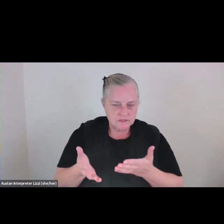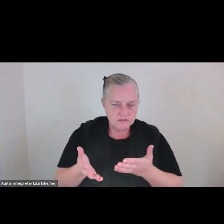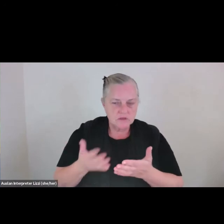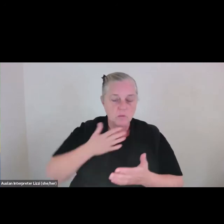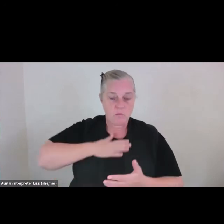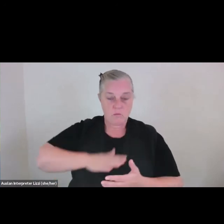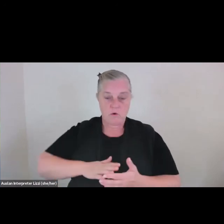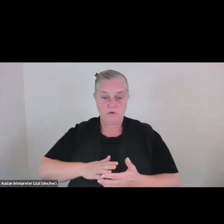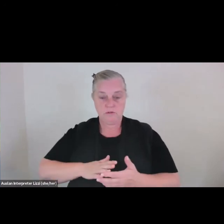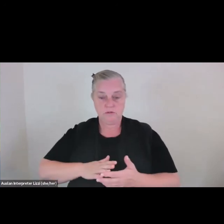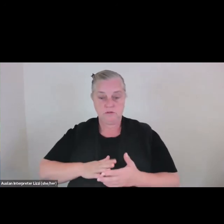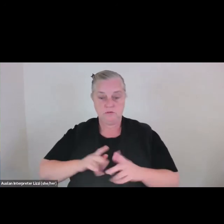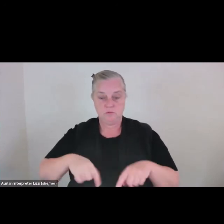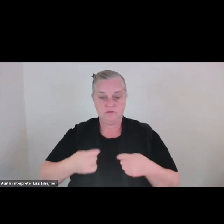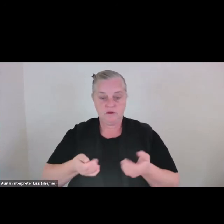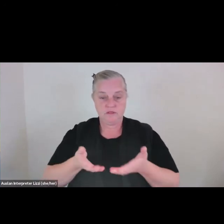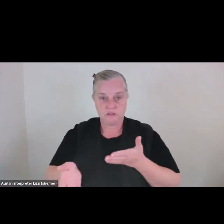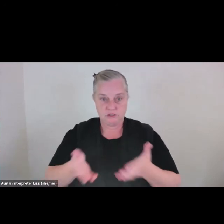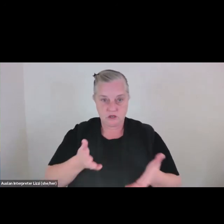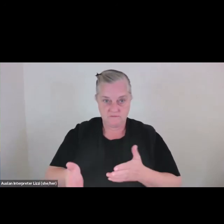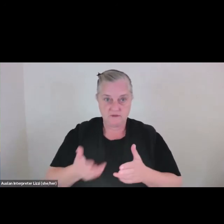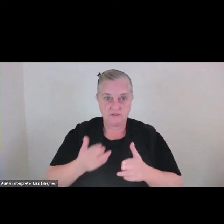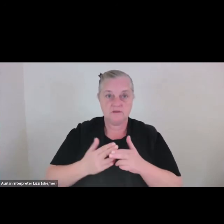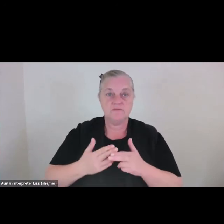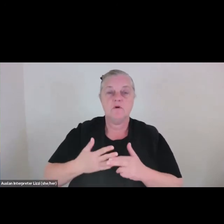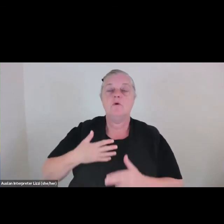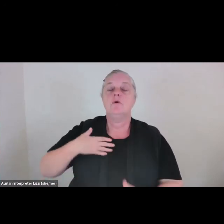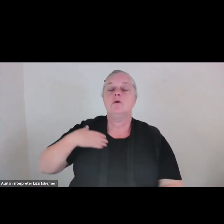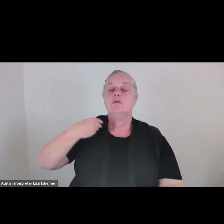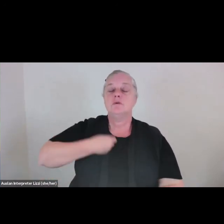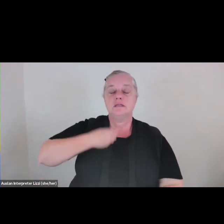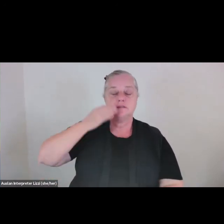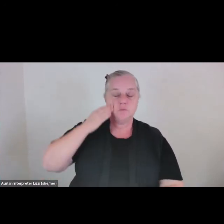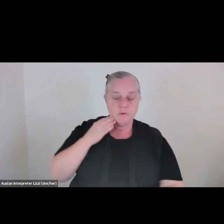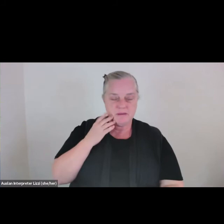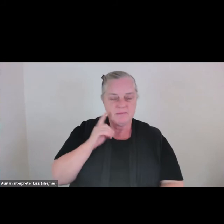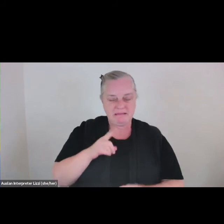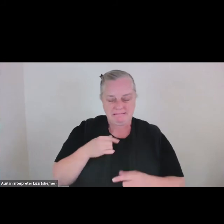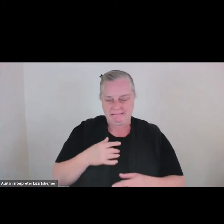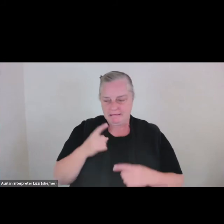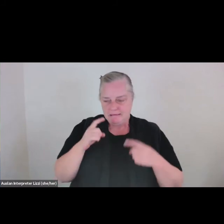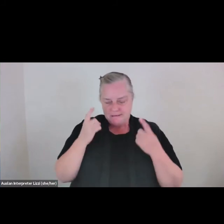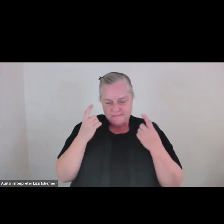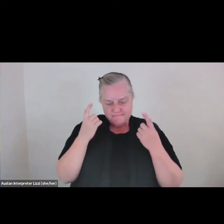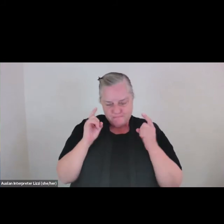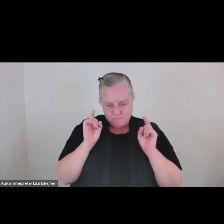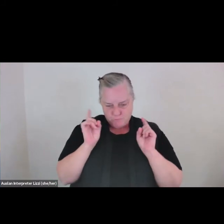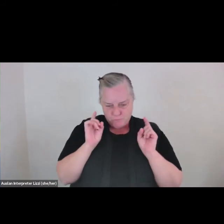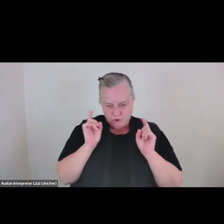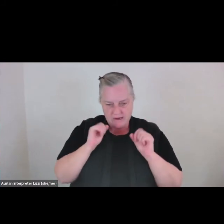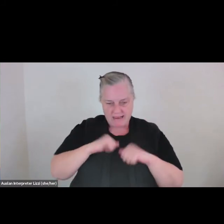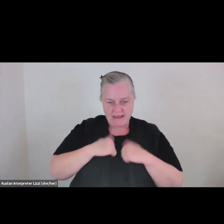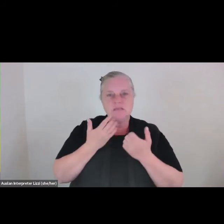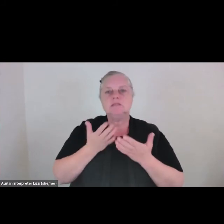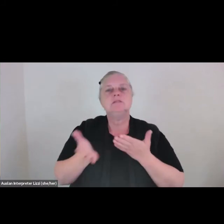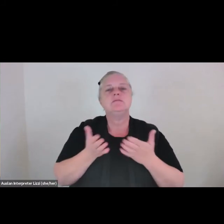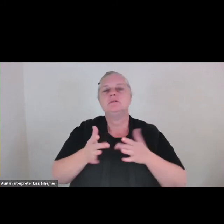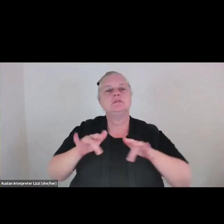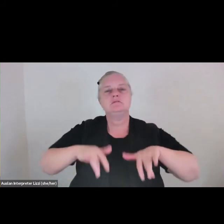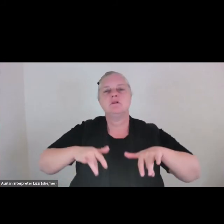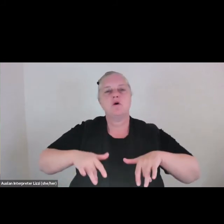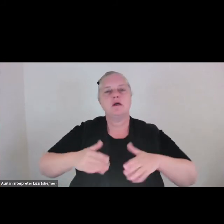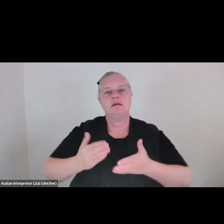for trans women, what do you think the first steps for staff and service to ensure they aren't putting, you know, a person in an